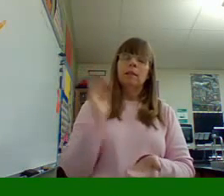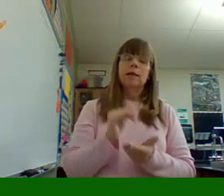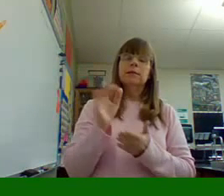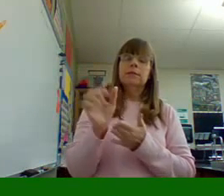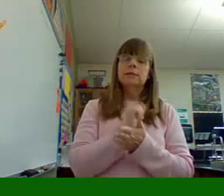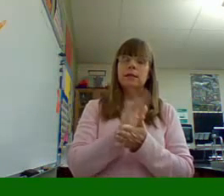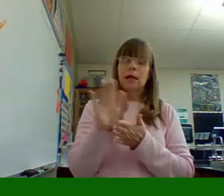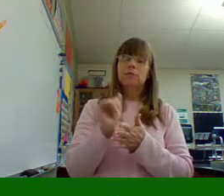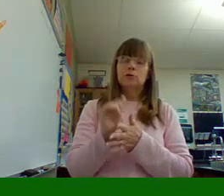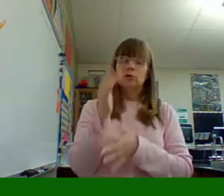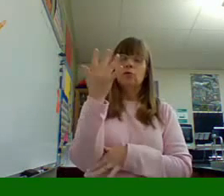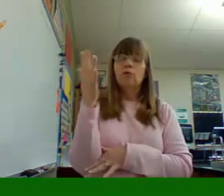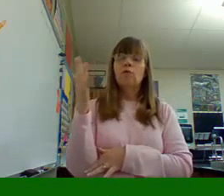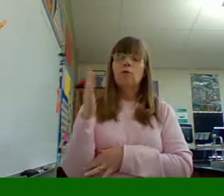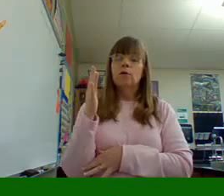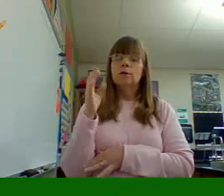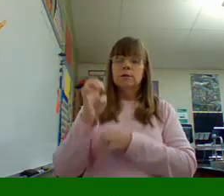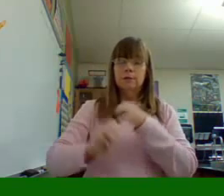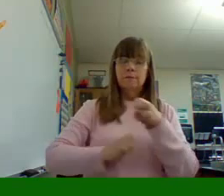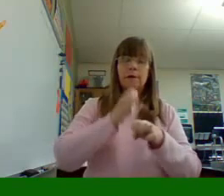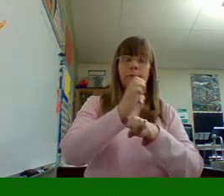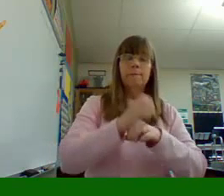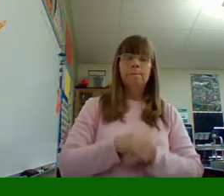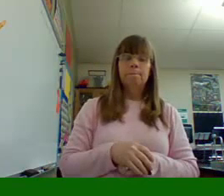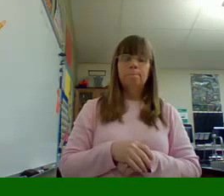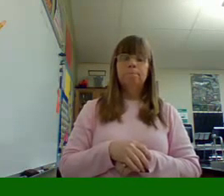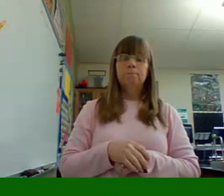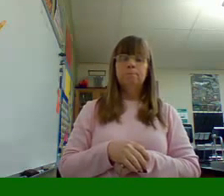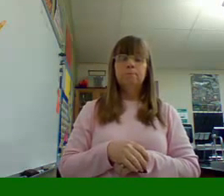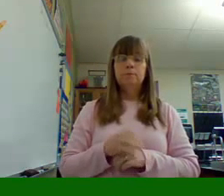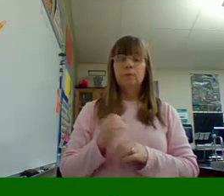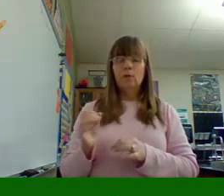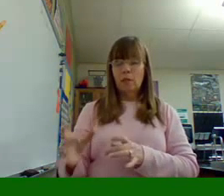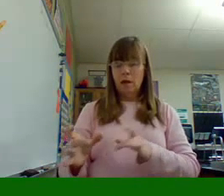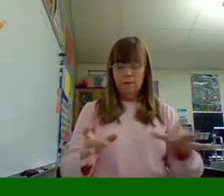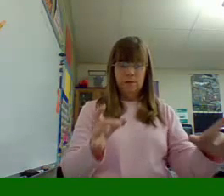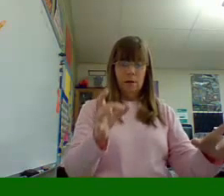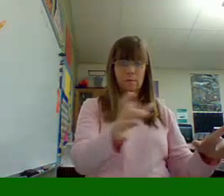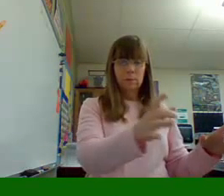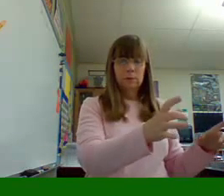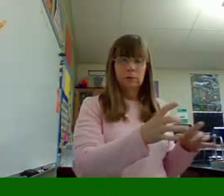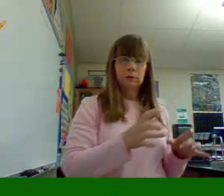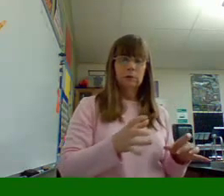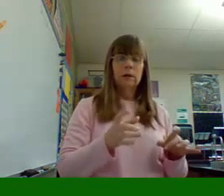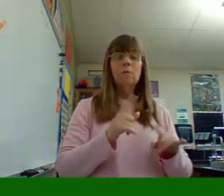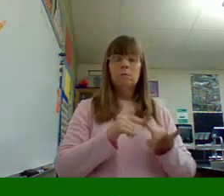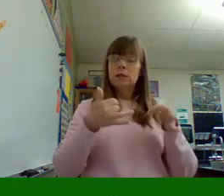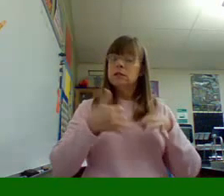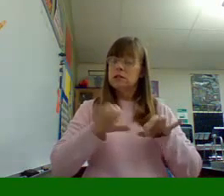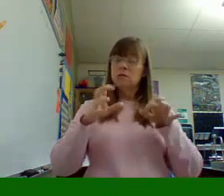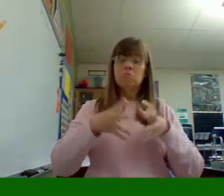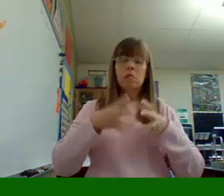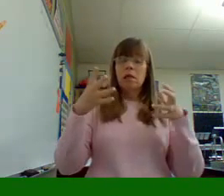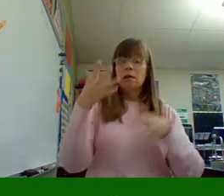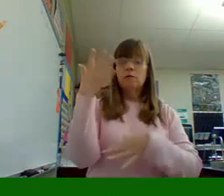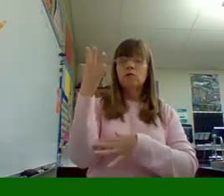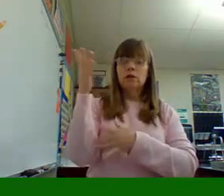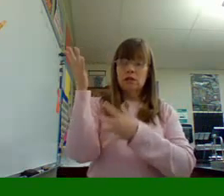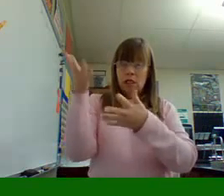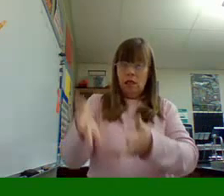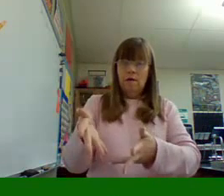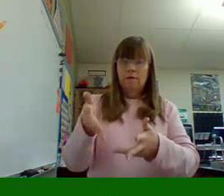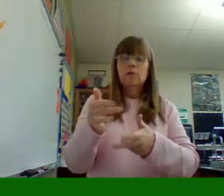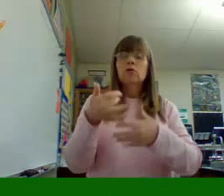to the forest environment. So you can see there's a lot of stumps in this picture here, but a lot of the trees are left standing, so there's